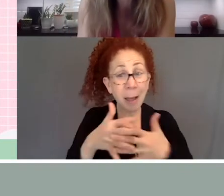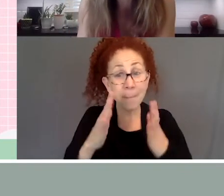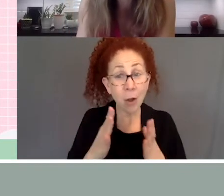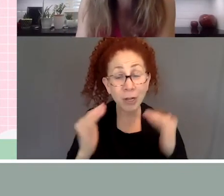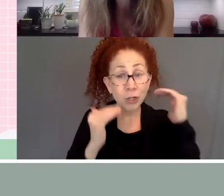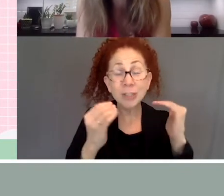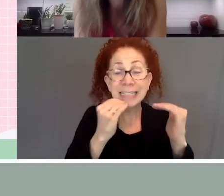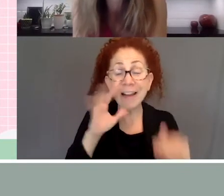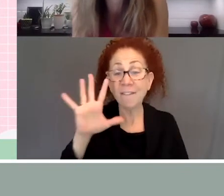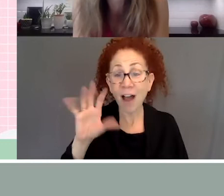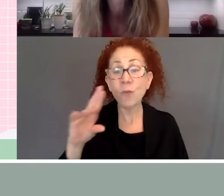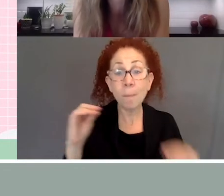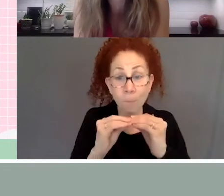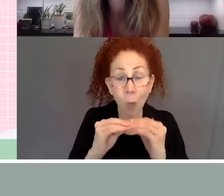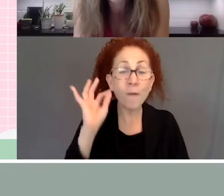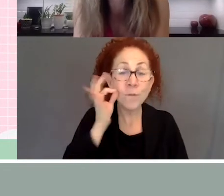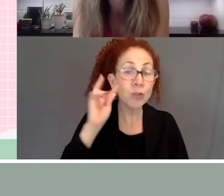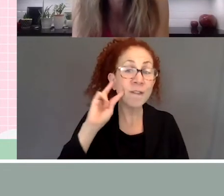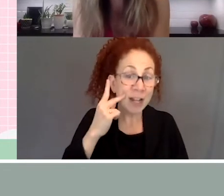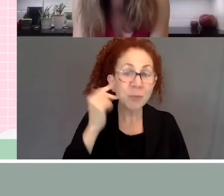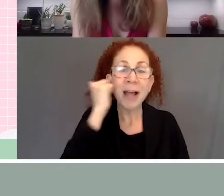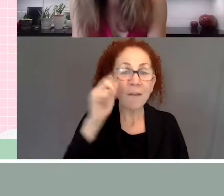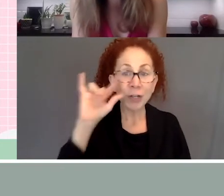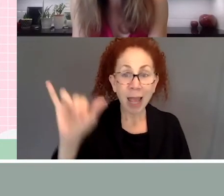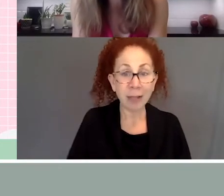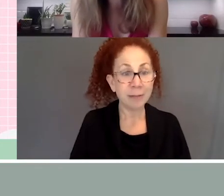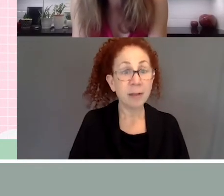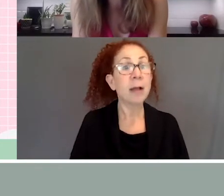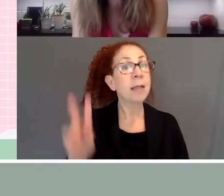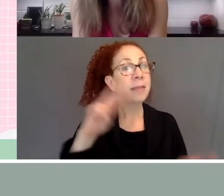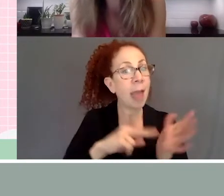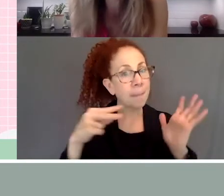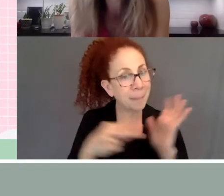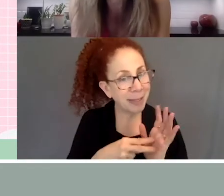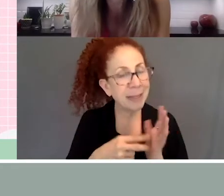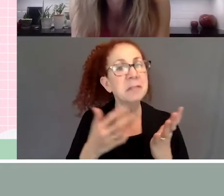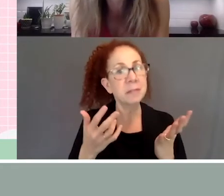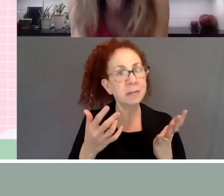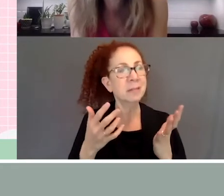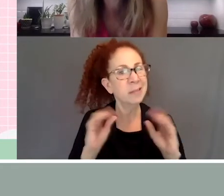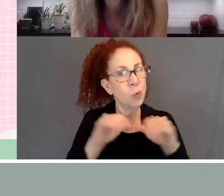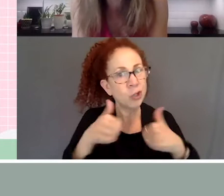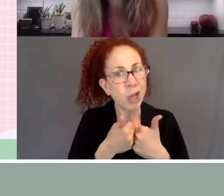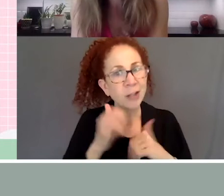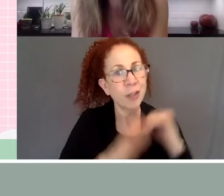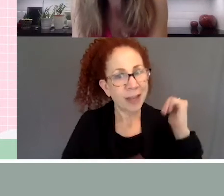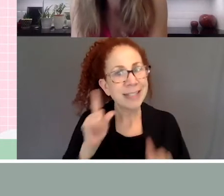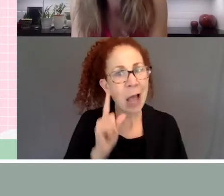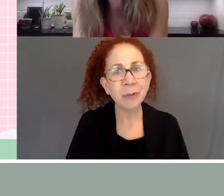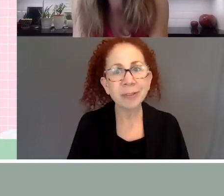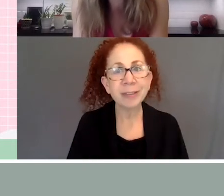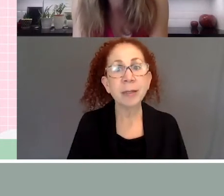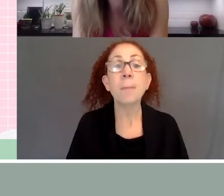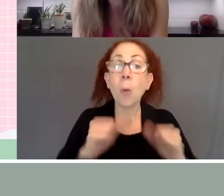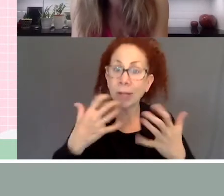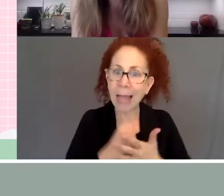eating 5 or more servings of fruits and vegetables a day, which tells us that it is a little more challenging than it sounds like, but we can